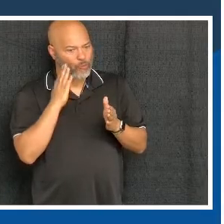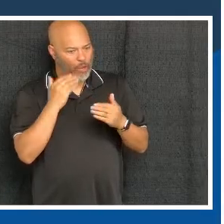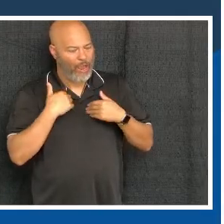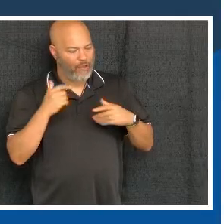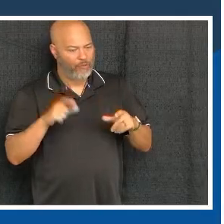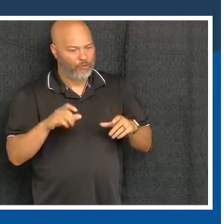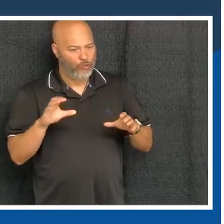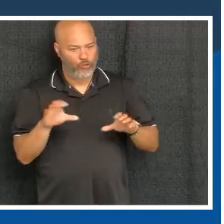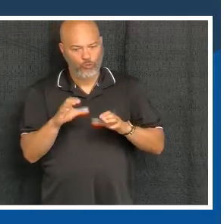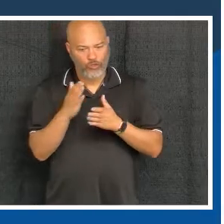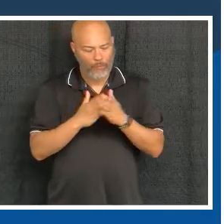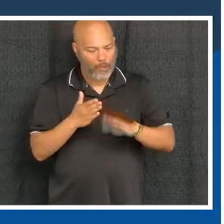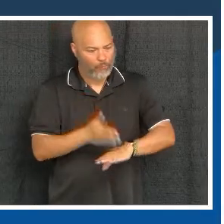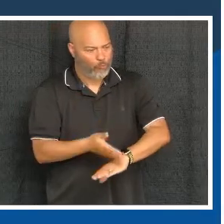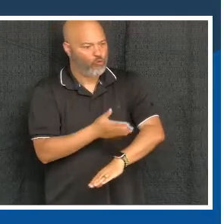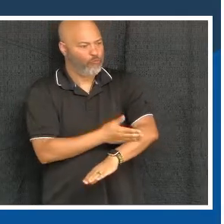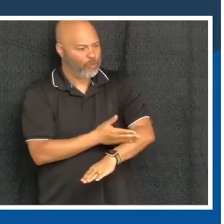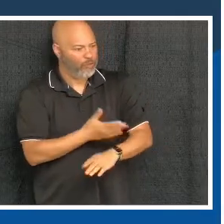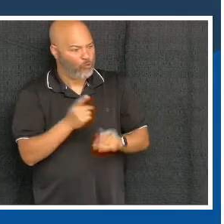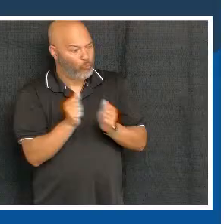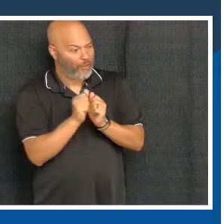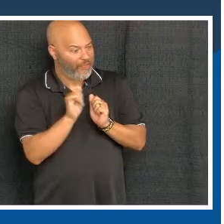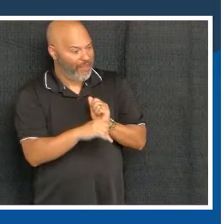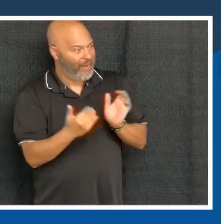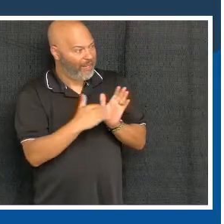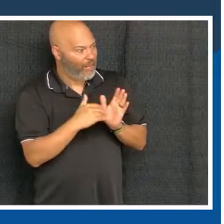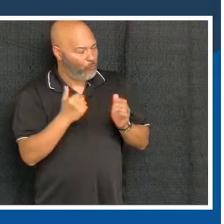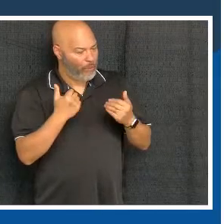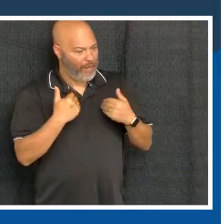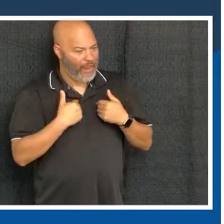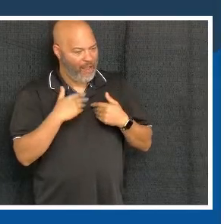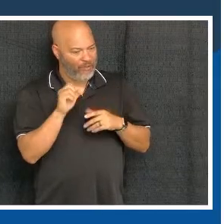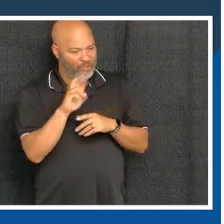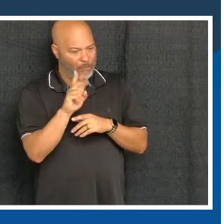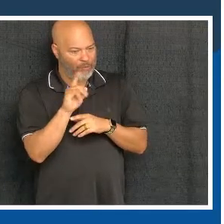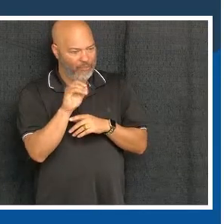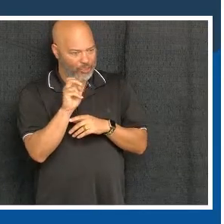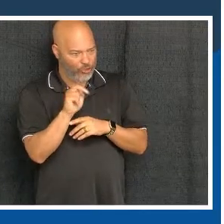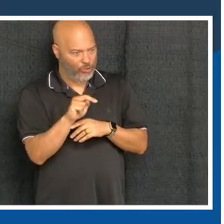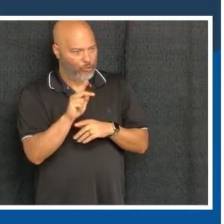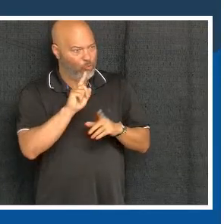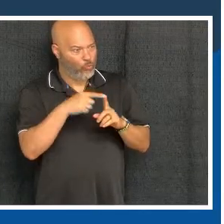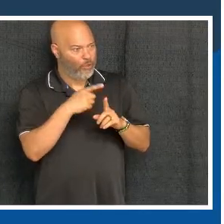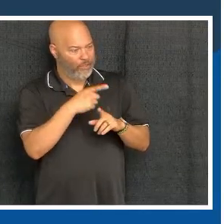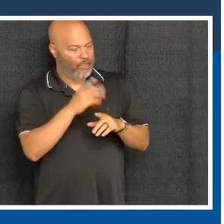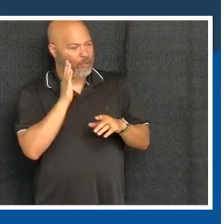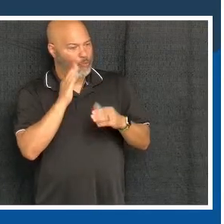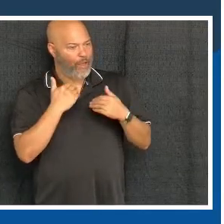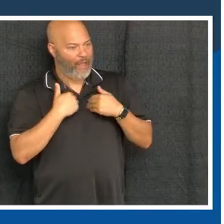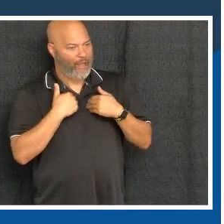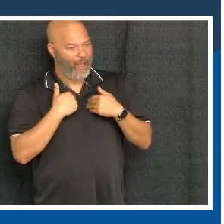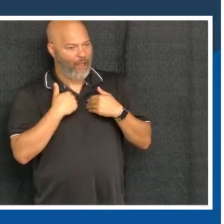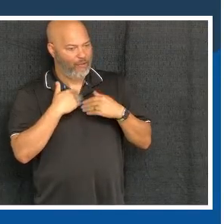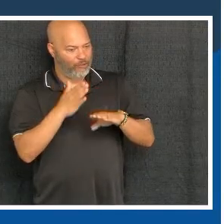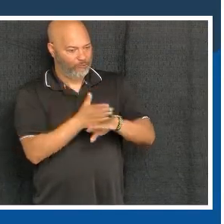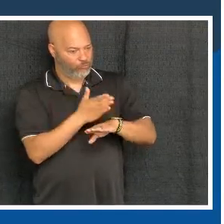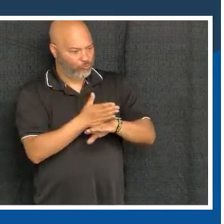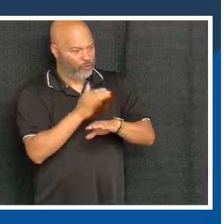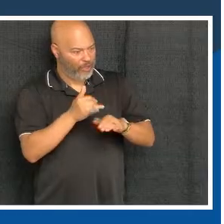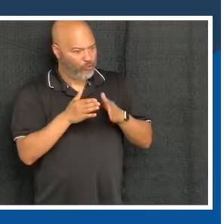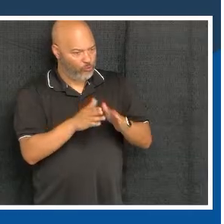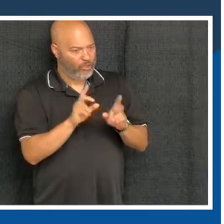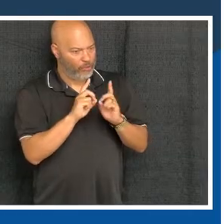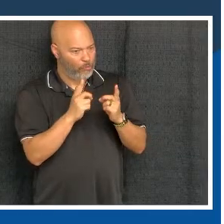development improvements. With this one, again, we have a subdivision that at some point, when it reaches a level of development that the street